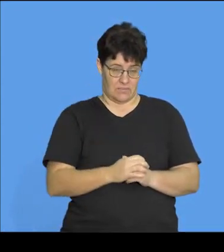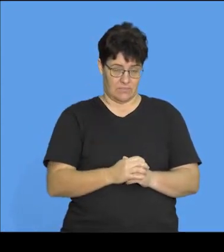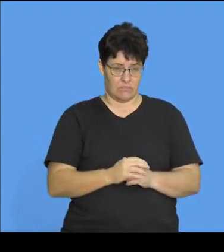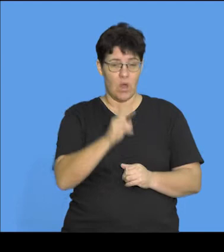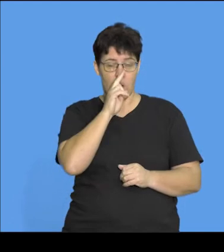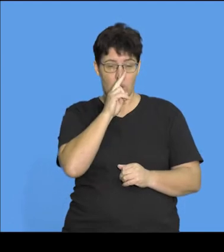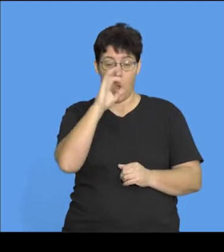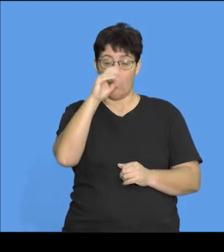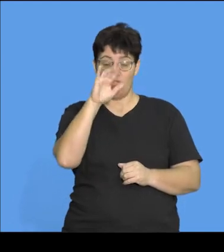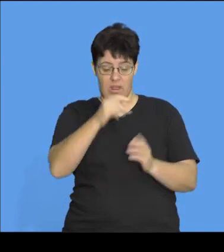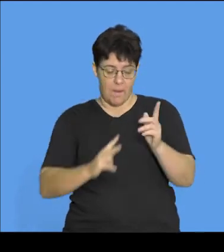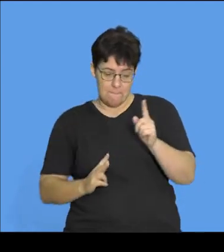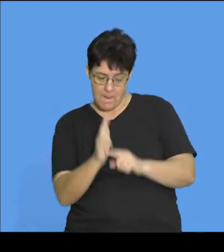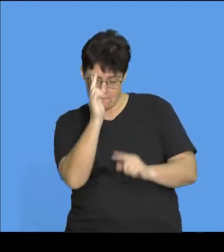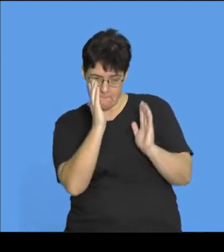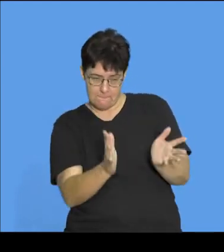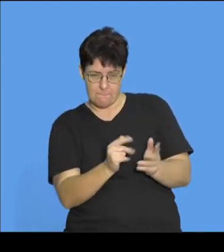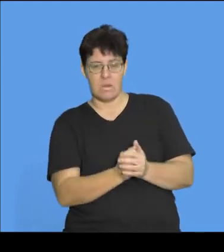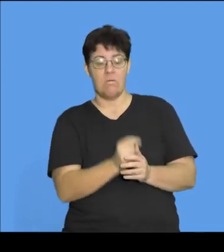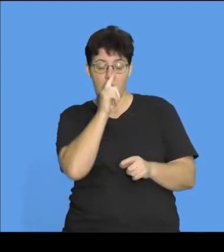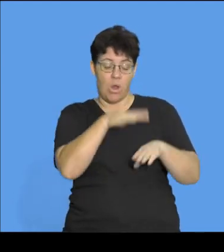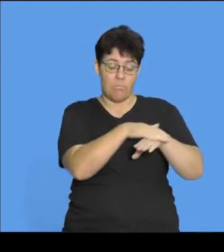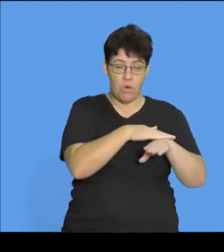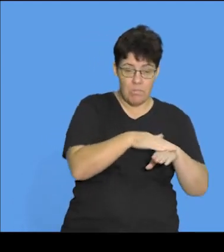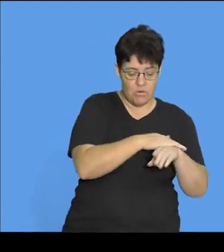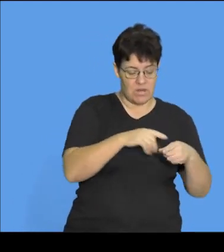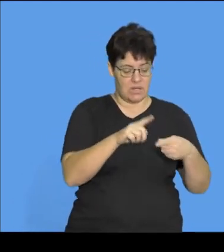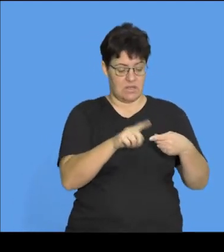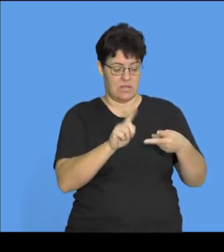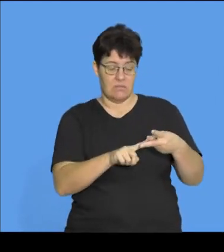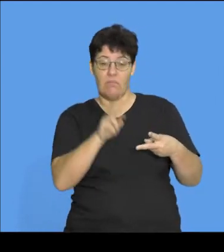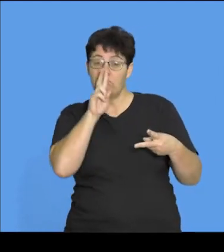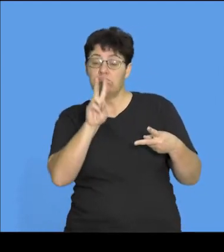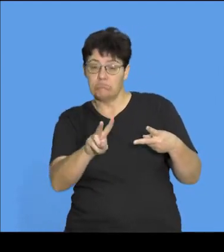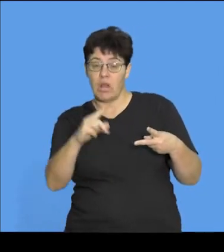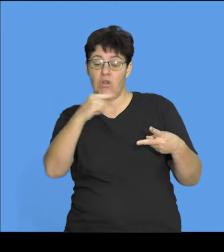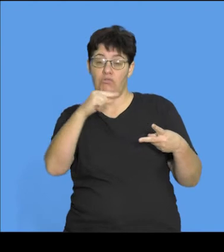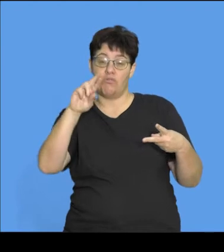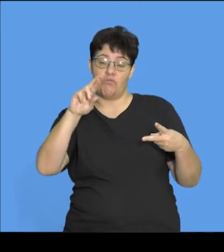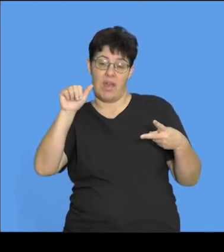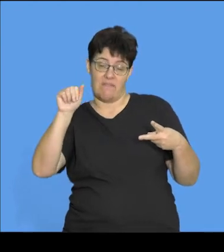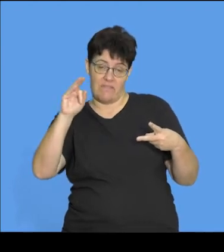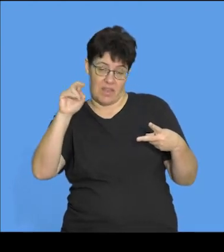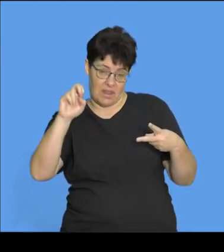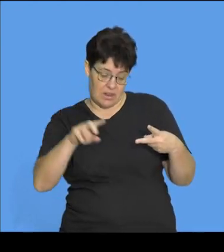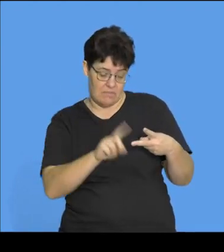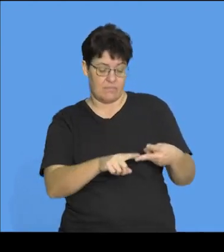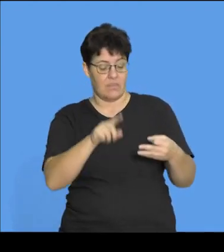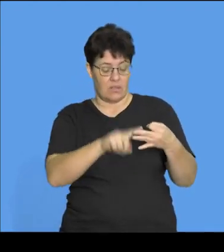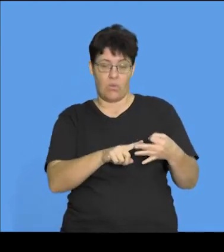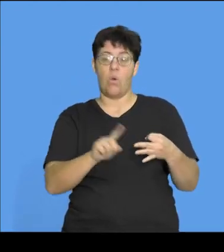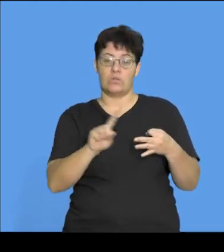ovary, we've looked at the primary follicle, I've pointed out the Graafian follicle, we've also mentioned the process